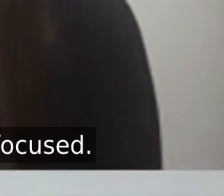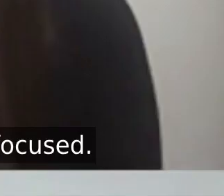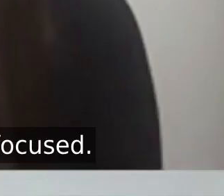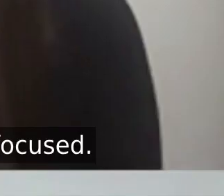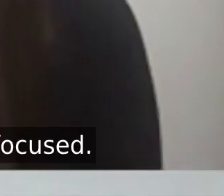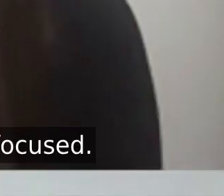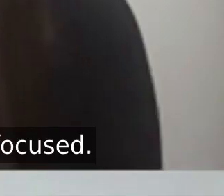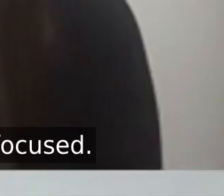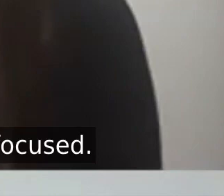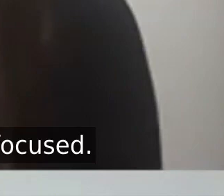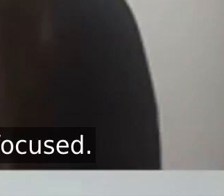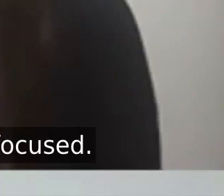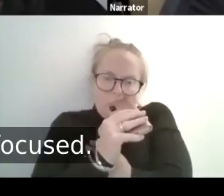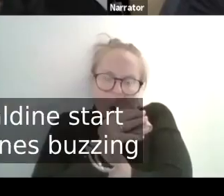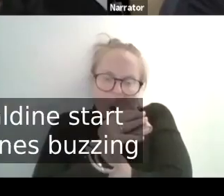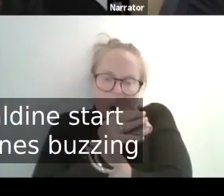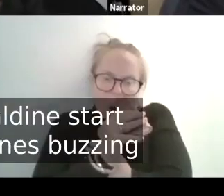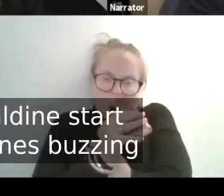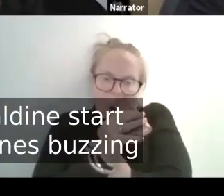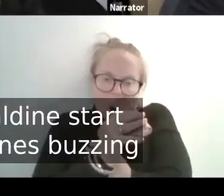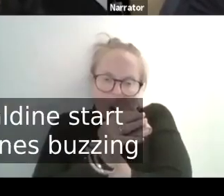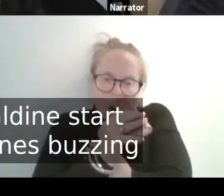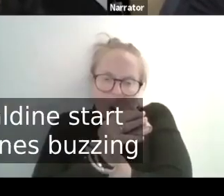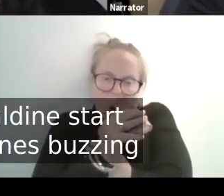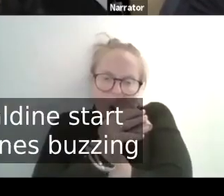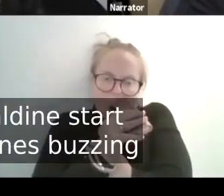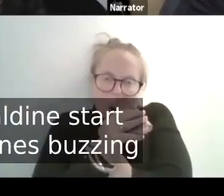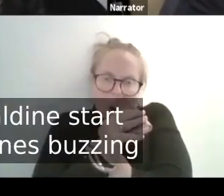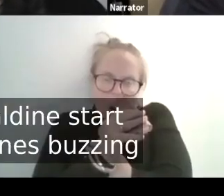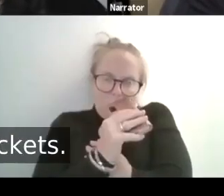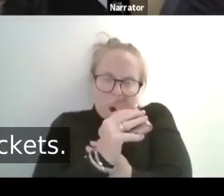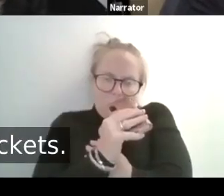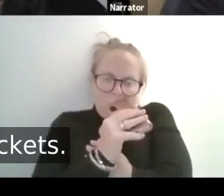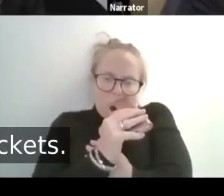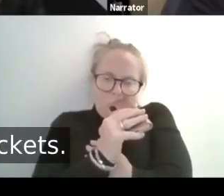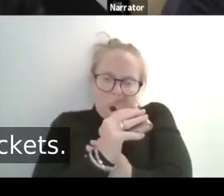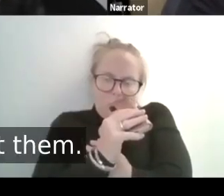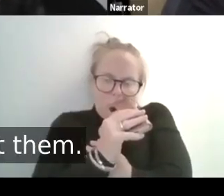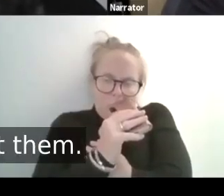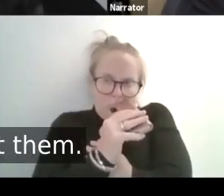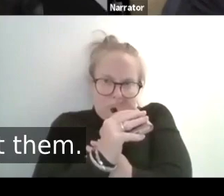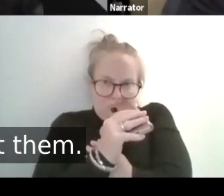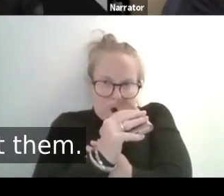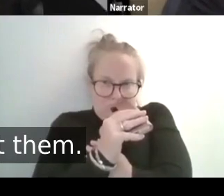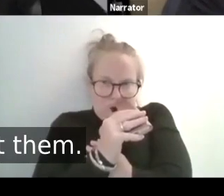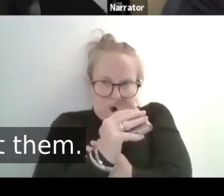tears. Trace looks focused. Bryce and Geraldine start feeling their phones buzzing in their pockets. They